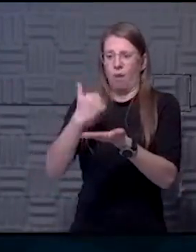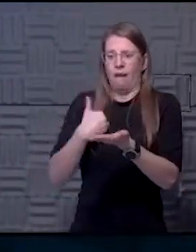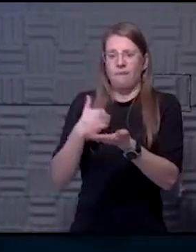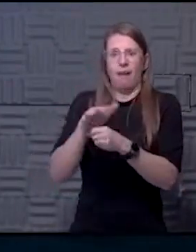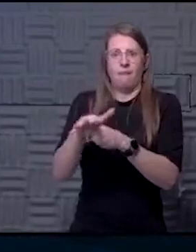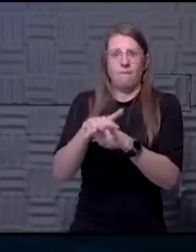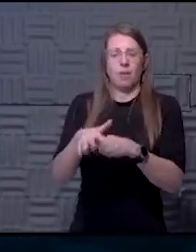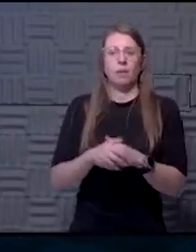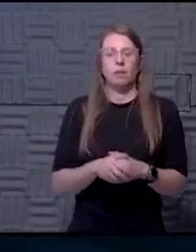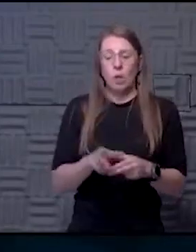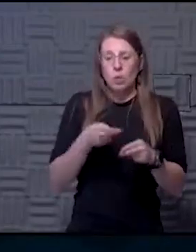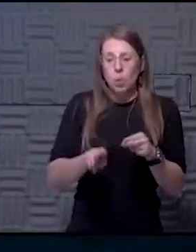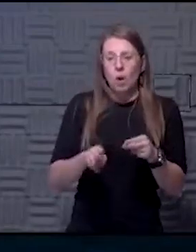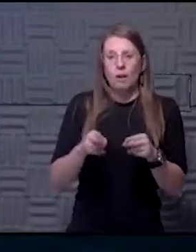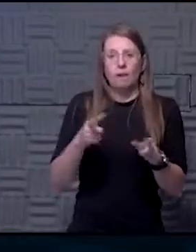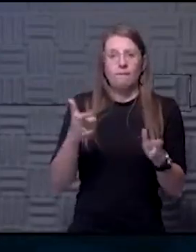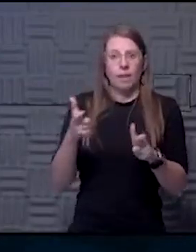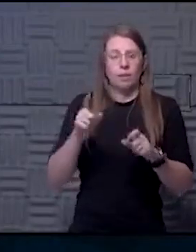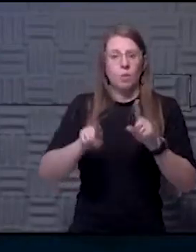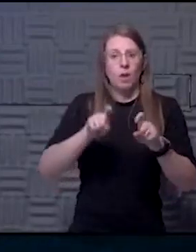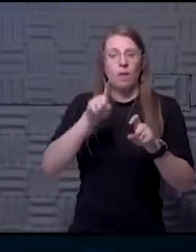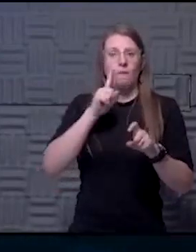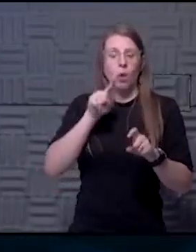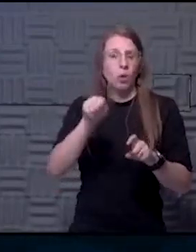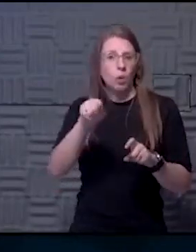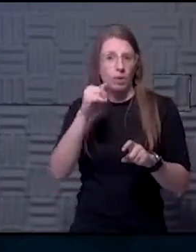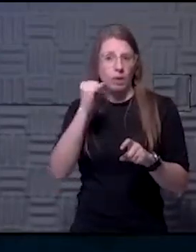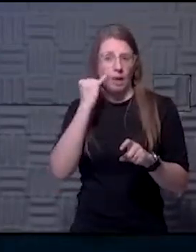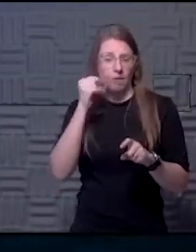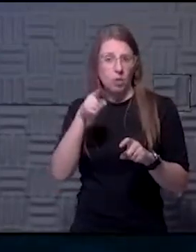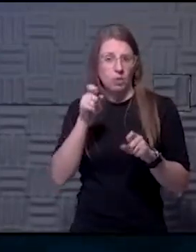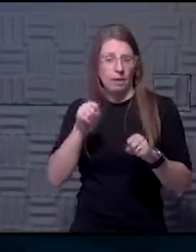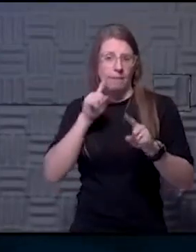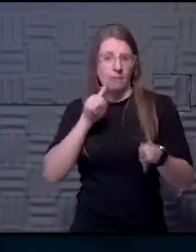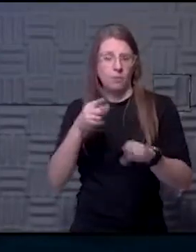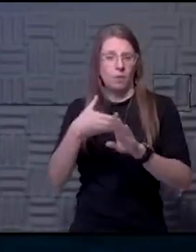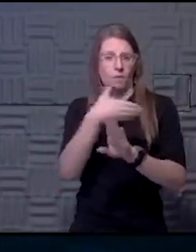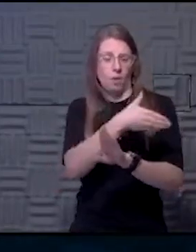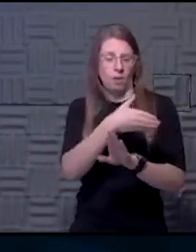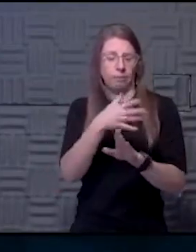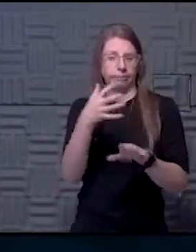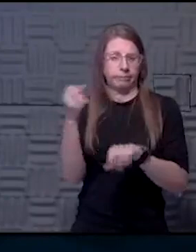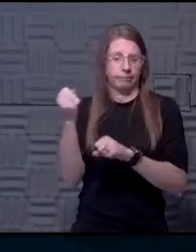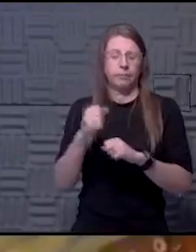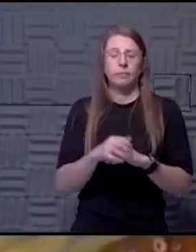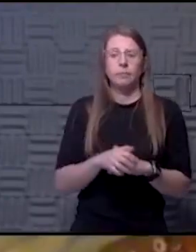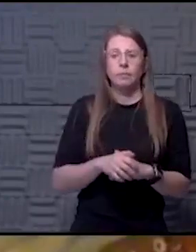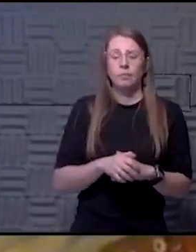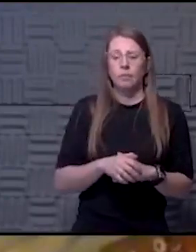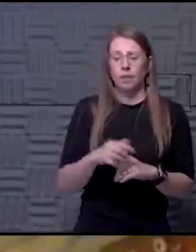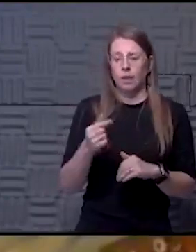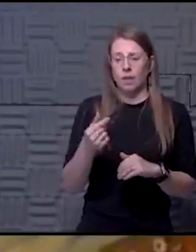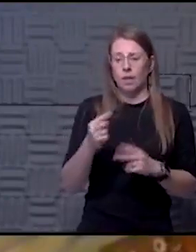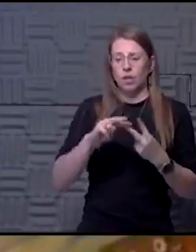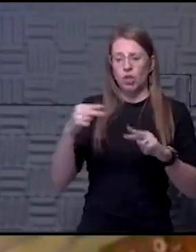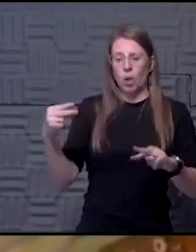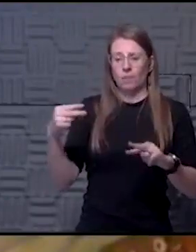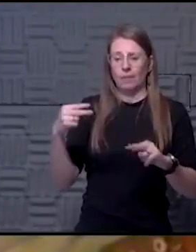then I have 2 short, quick questions possibly for you, if you could do them before you go. Gary wants to know, are we doing genomic